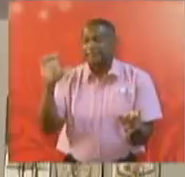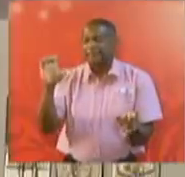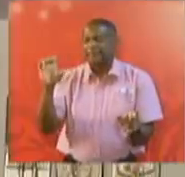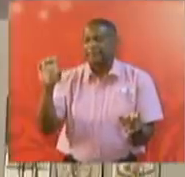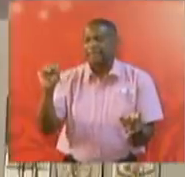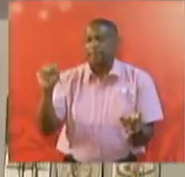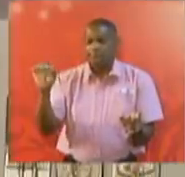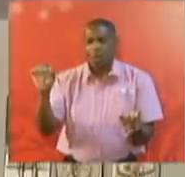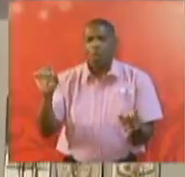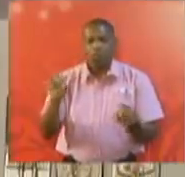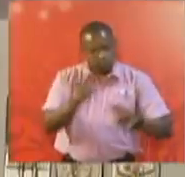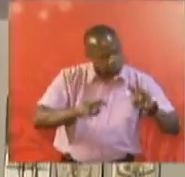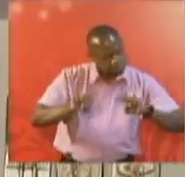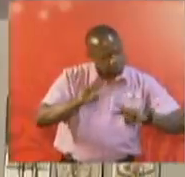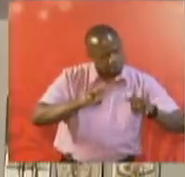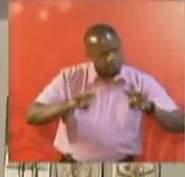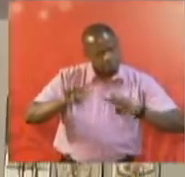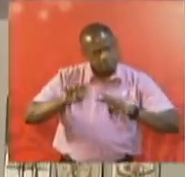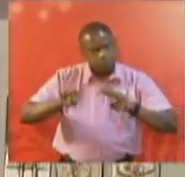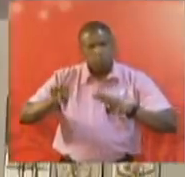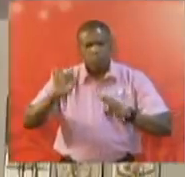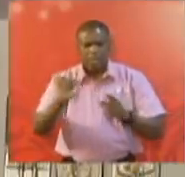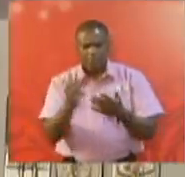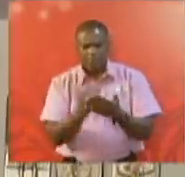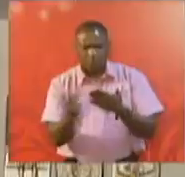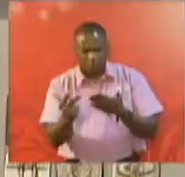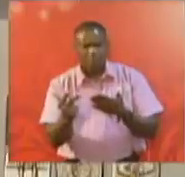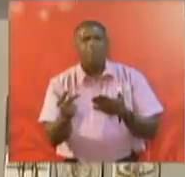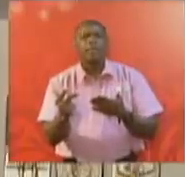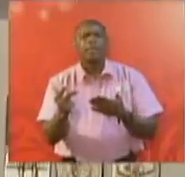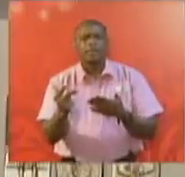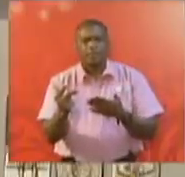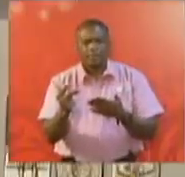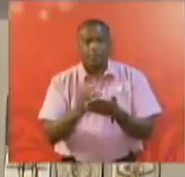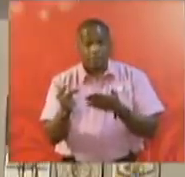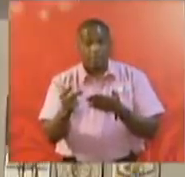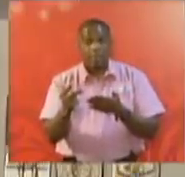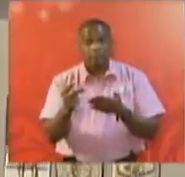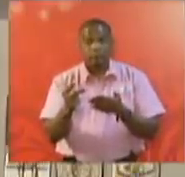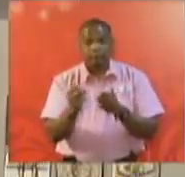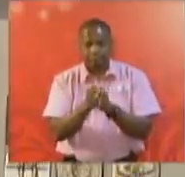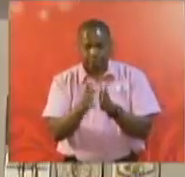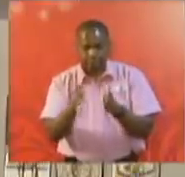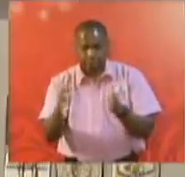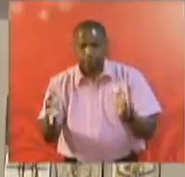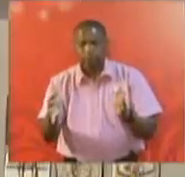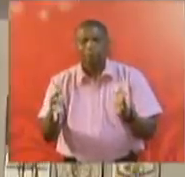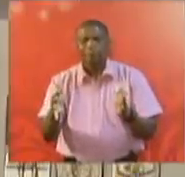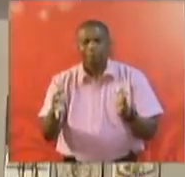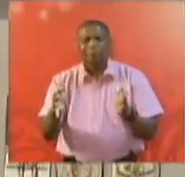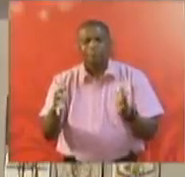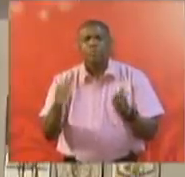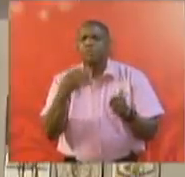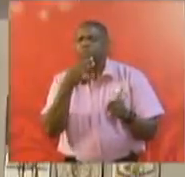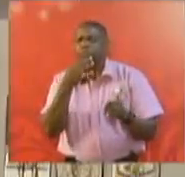now beginning to come to an end for some of the more recently diagnosed individuals, so you will see that number starting to decrease. The